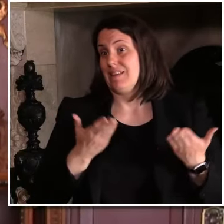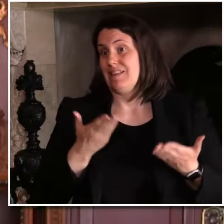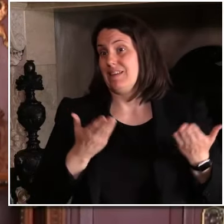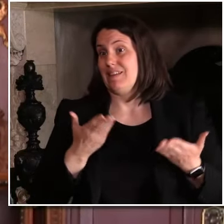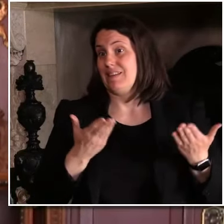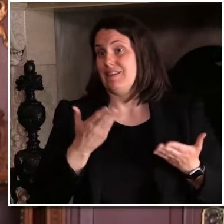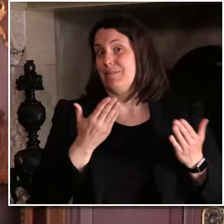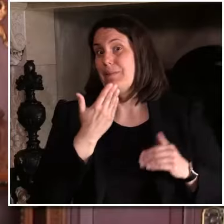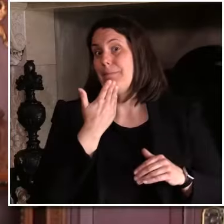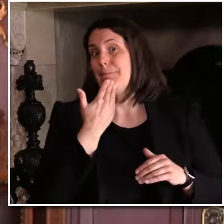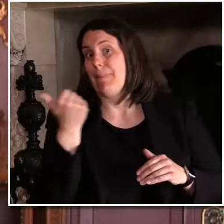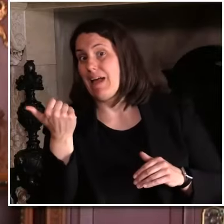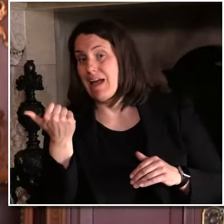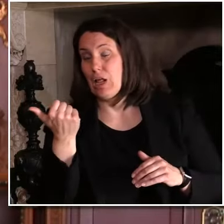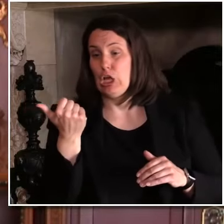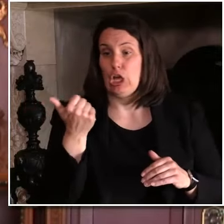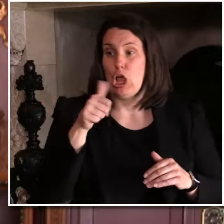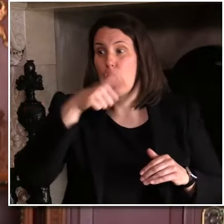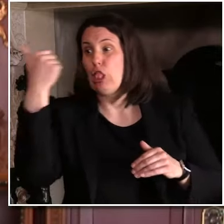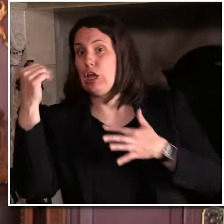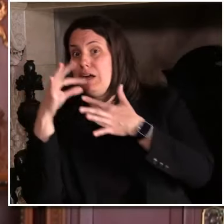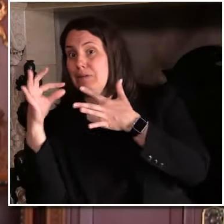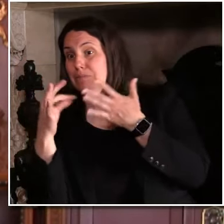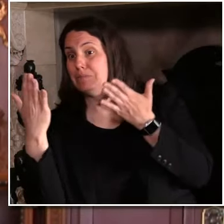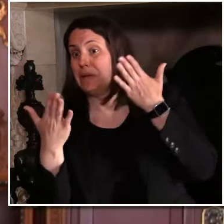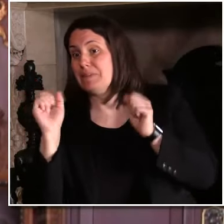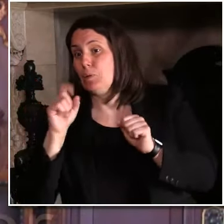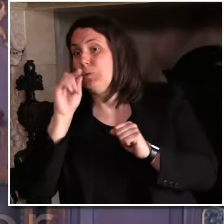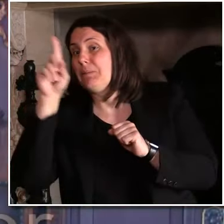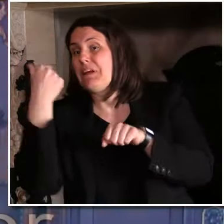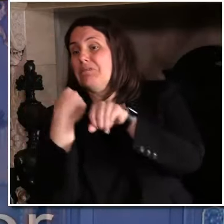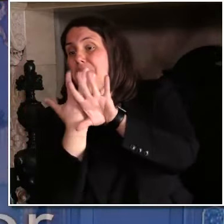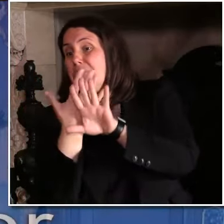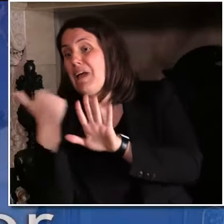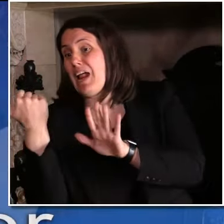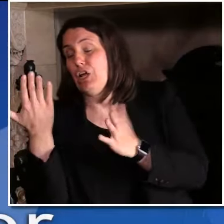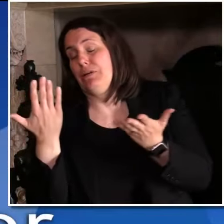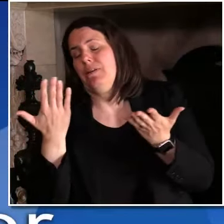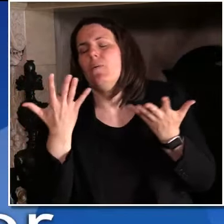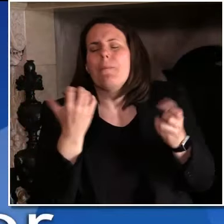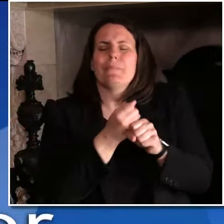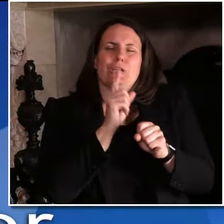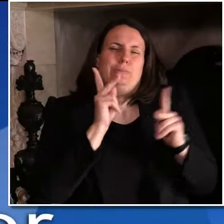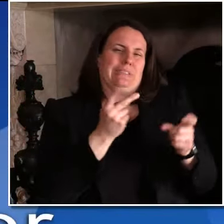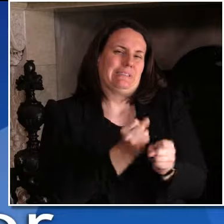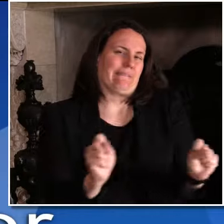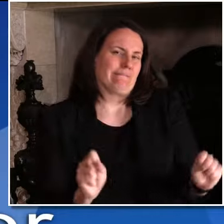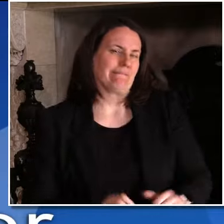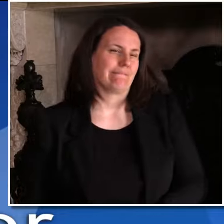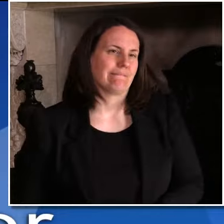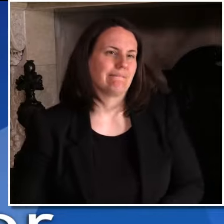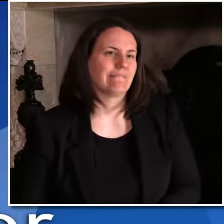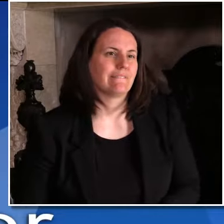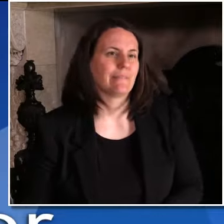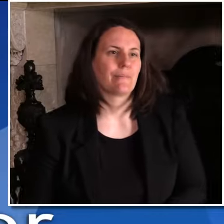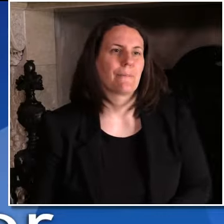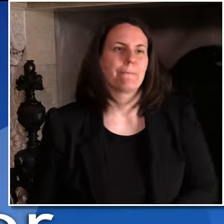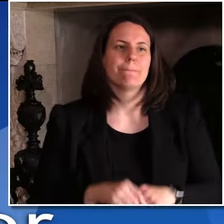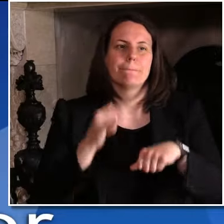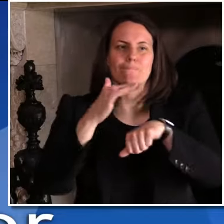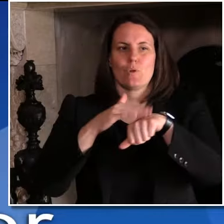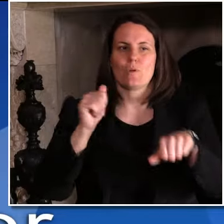appropriate. Thank you, Abigail. Now to Katie Crowther from TMJ4 in Milwaukee. Katie.